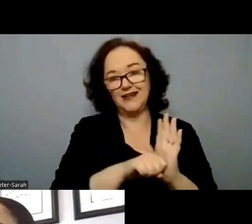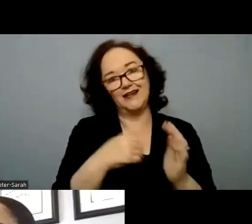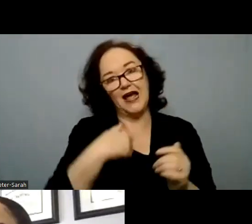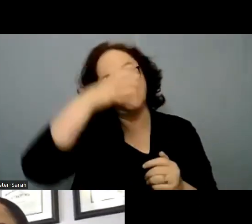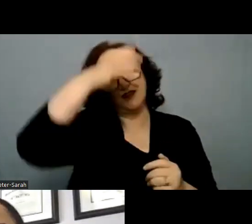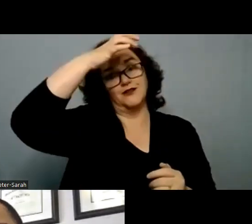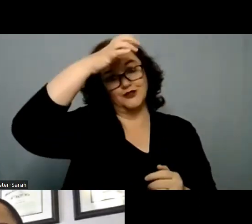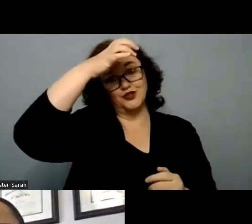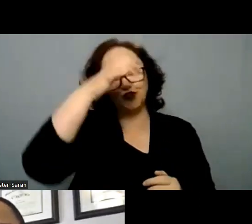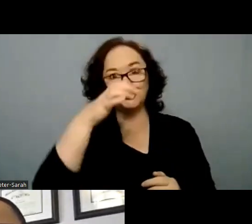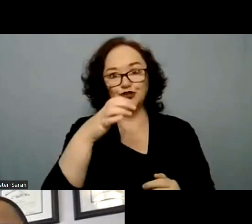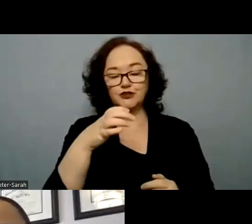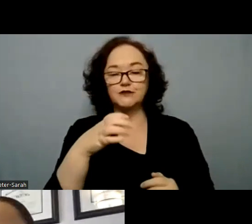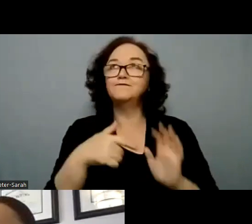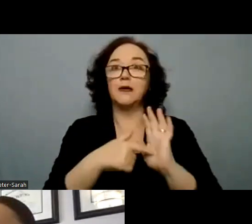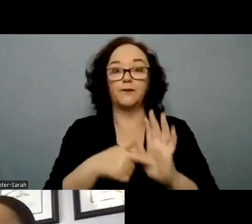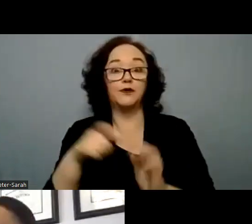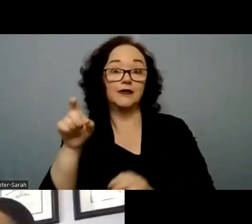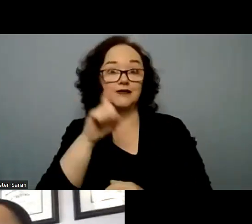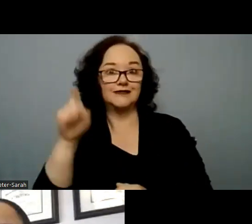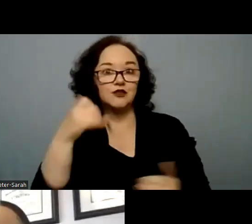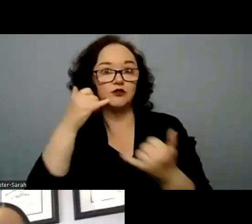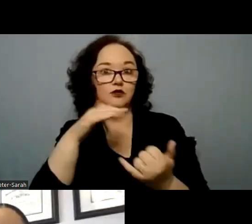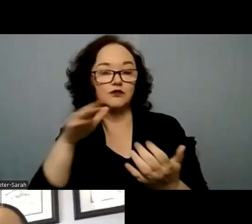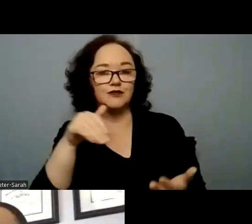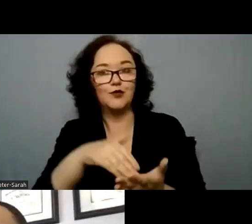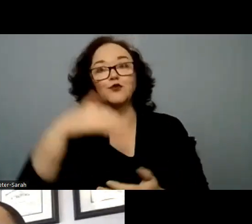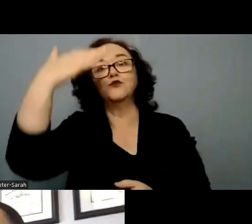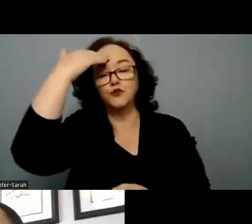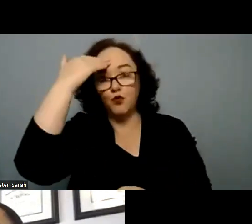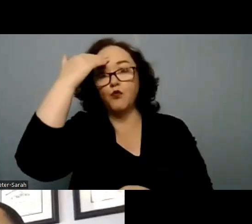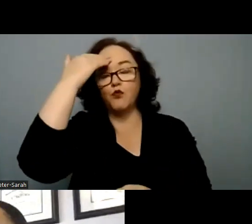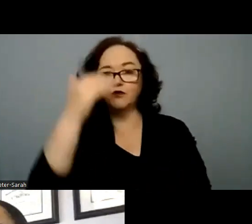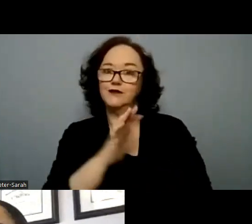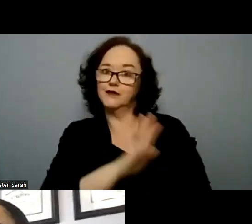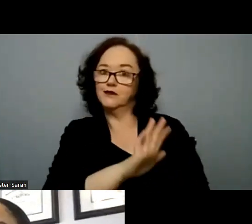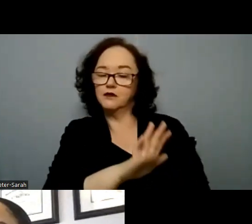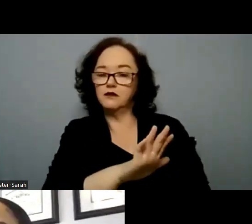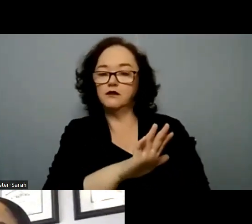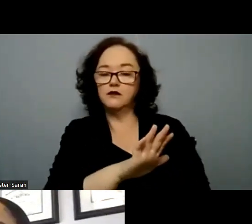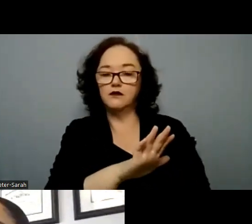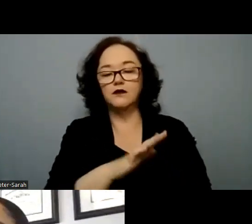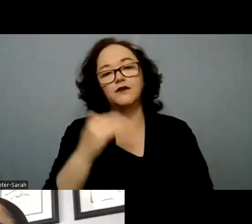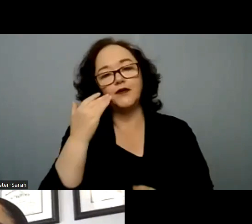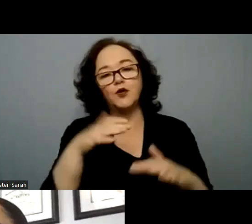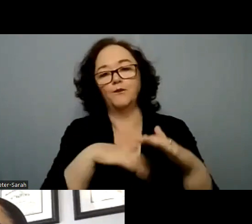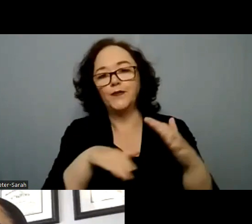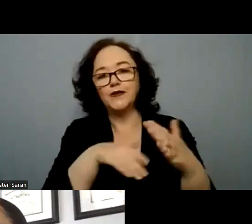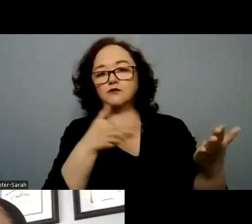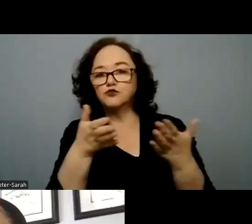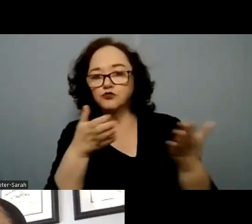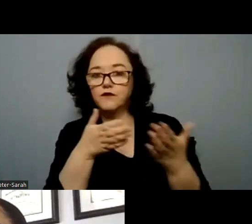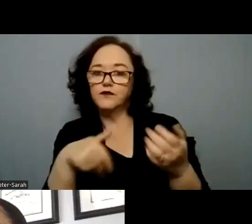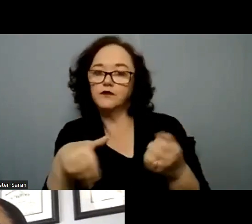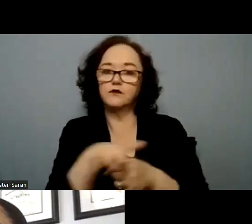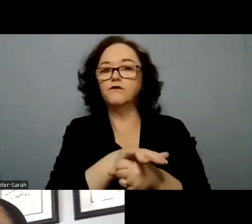instance, Texas centers will know the Texas centers and they will know the basic services that may be covered. So